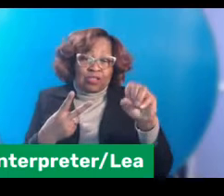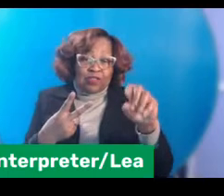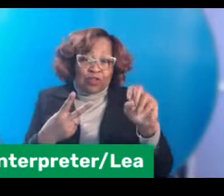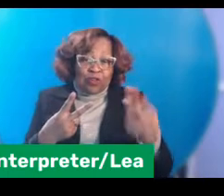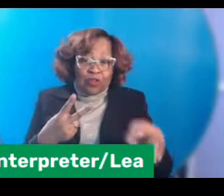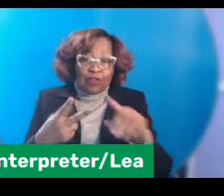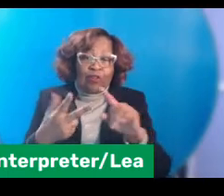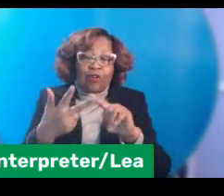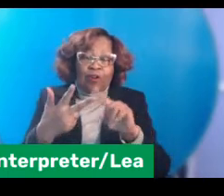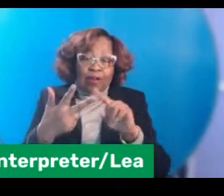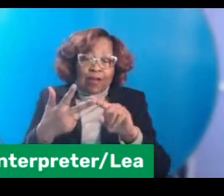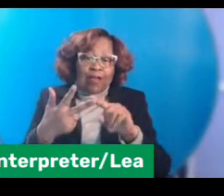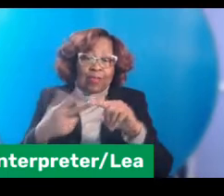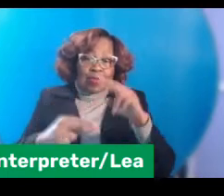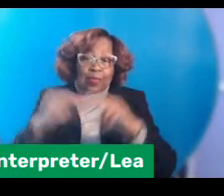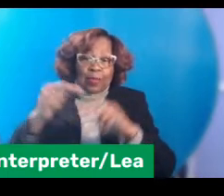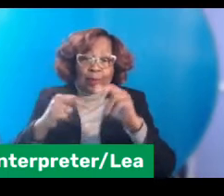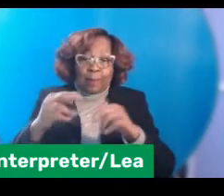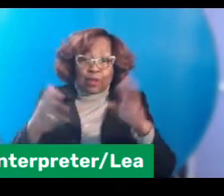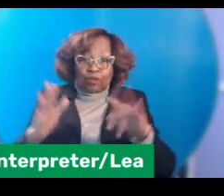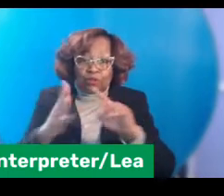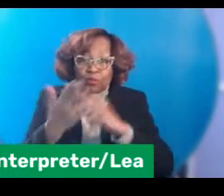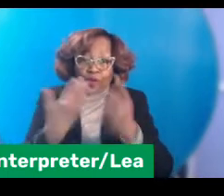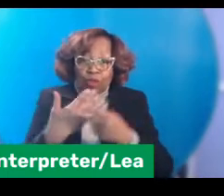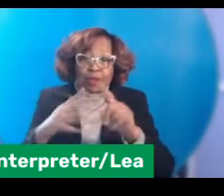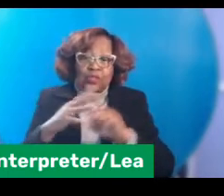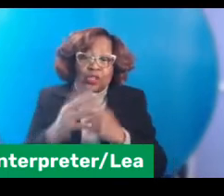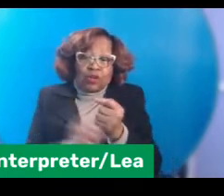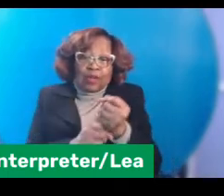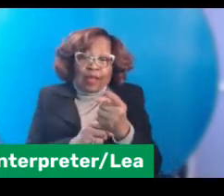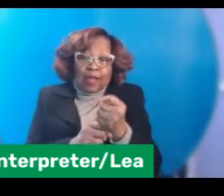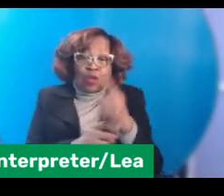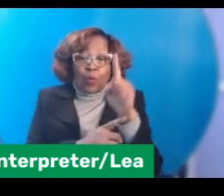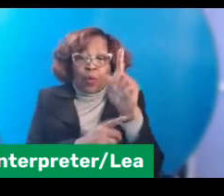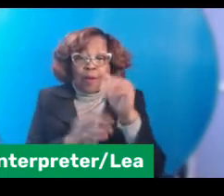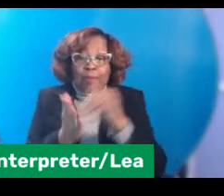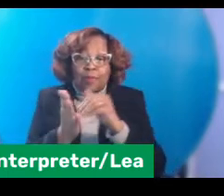Initiative started an annual $1 million grant fund called